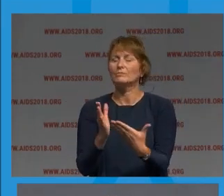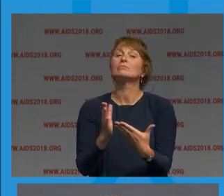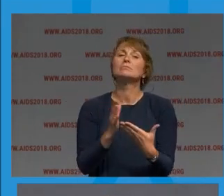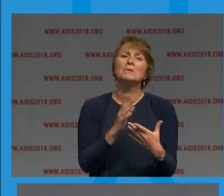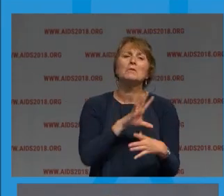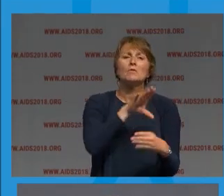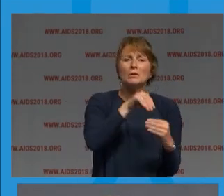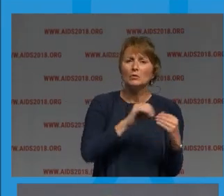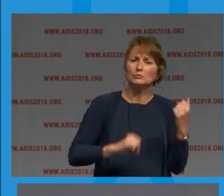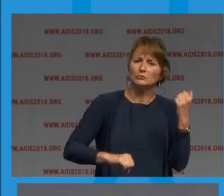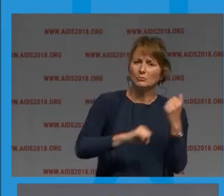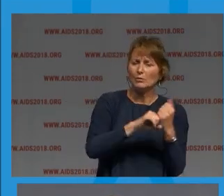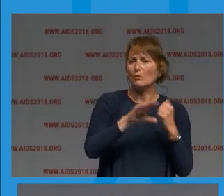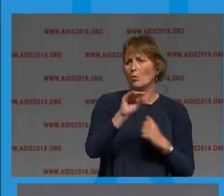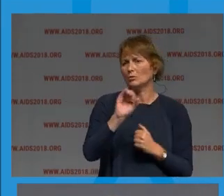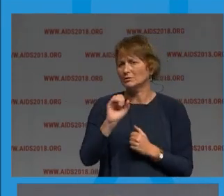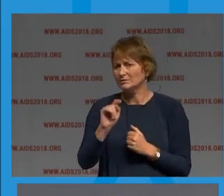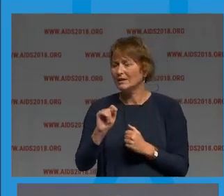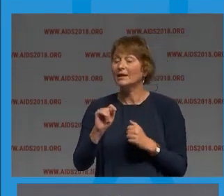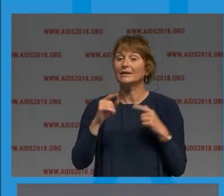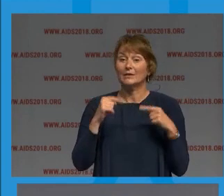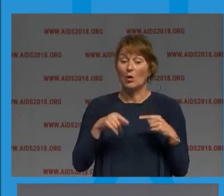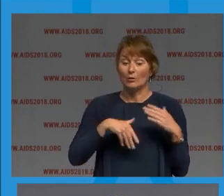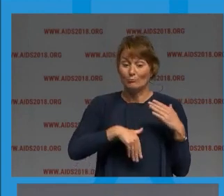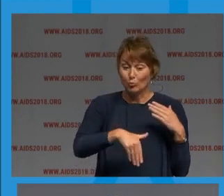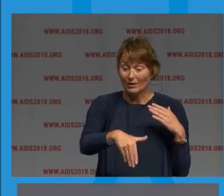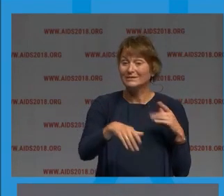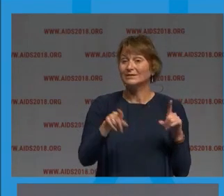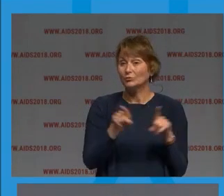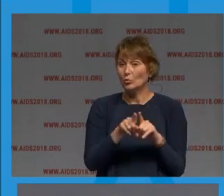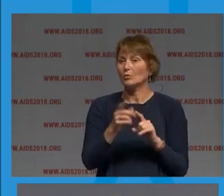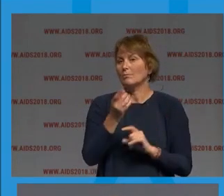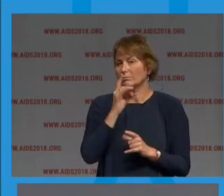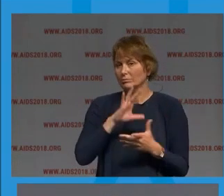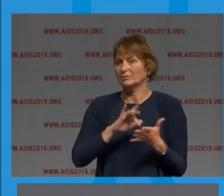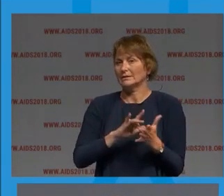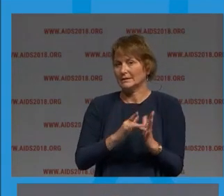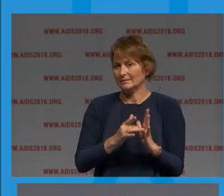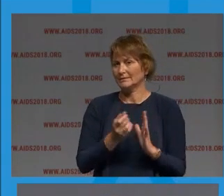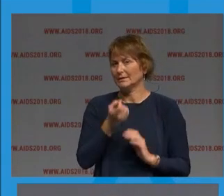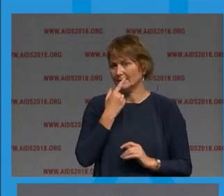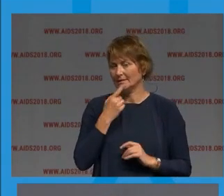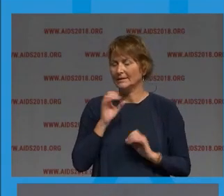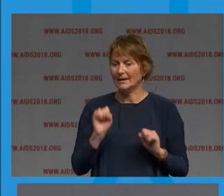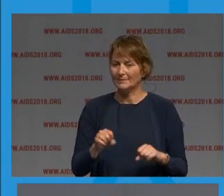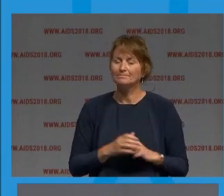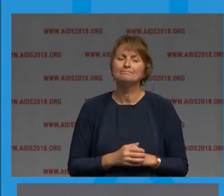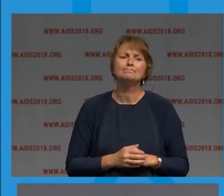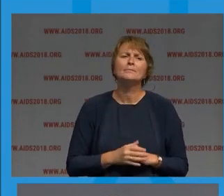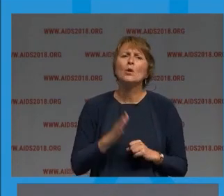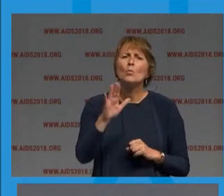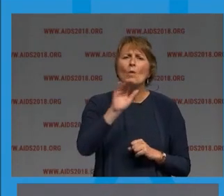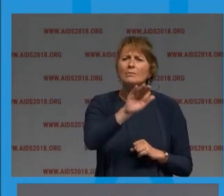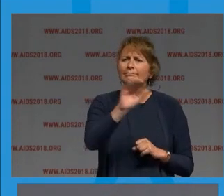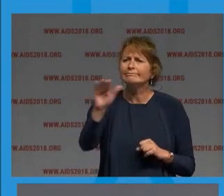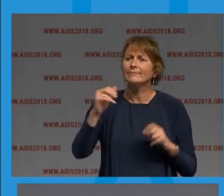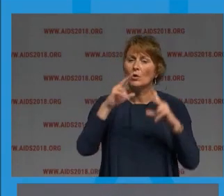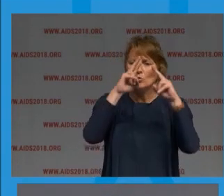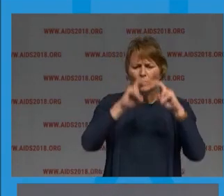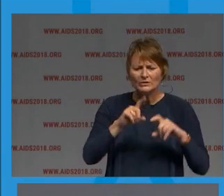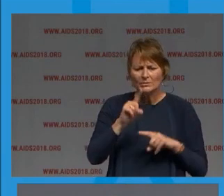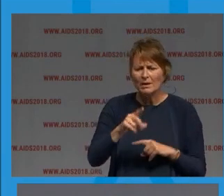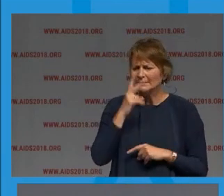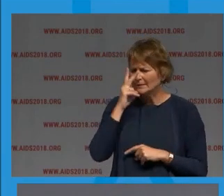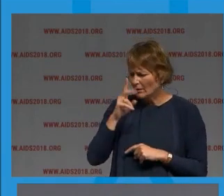and OST during and post-pregnancies. We need researchers to capture the diversity of